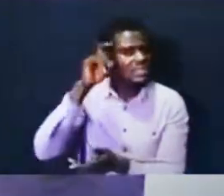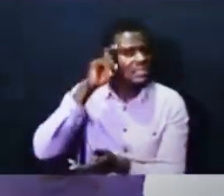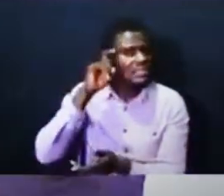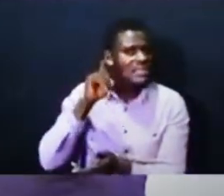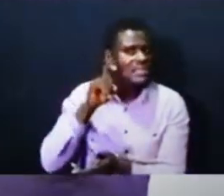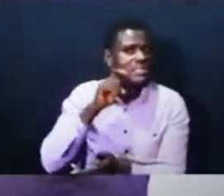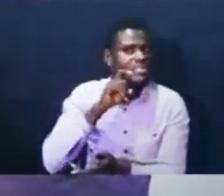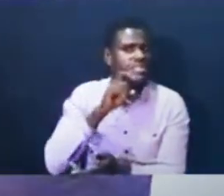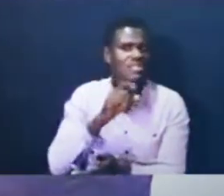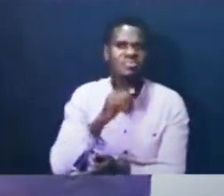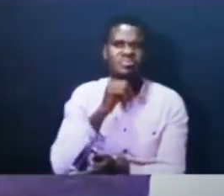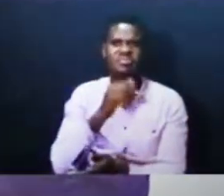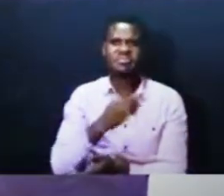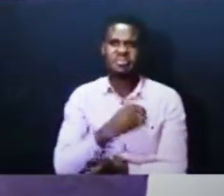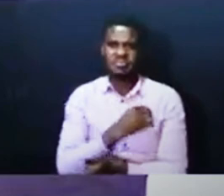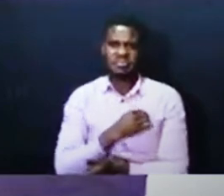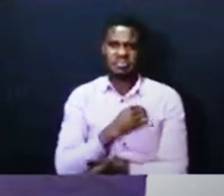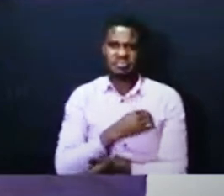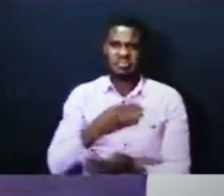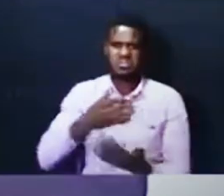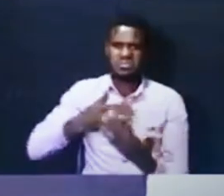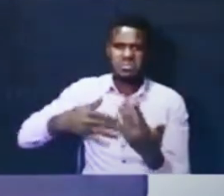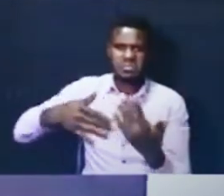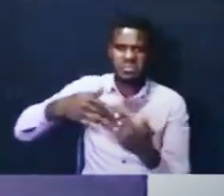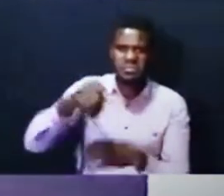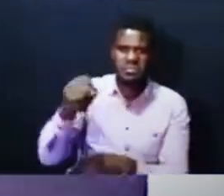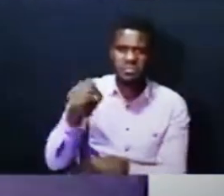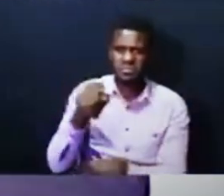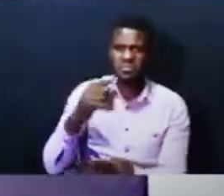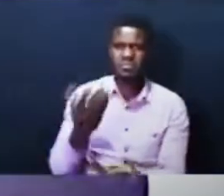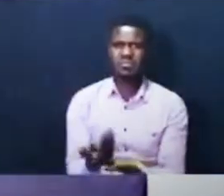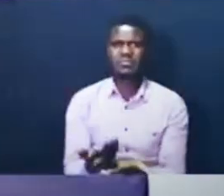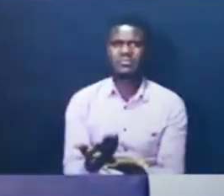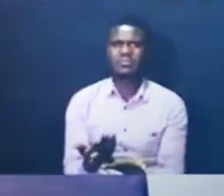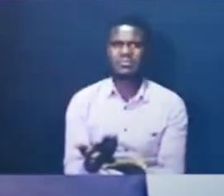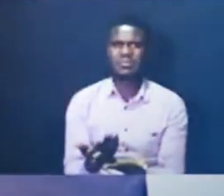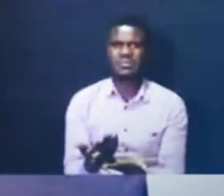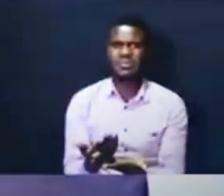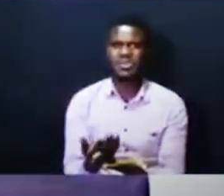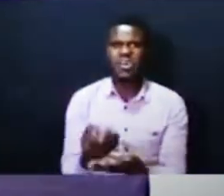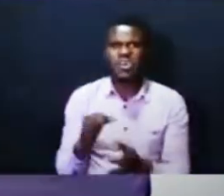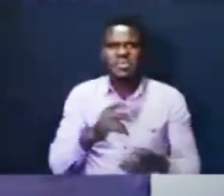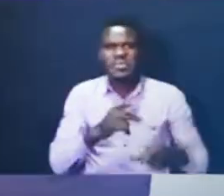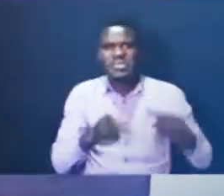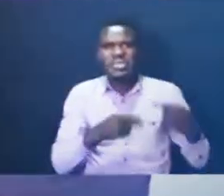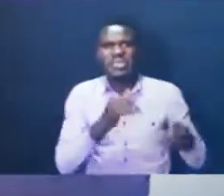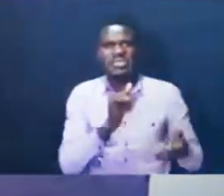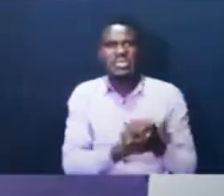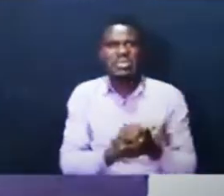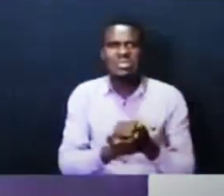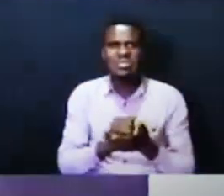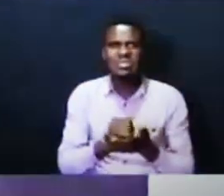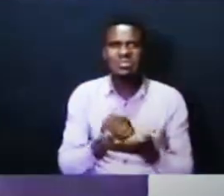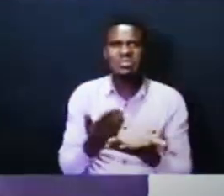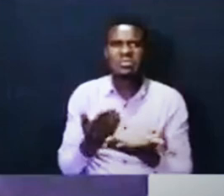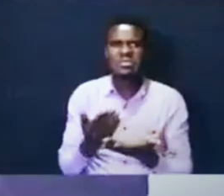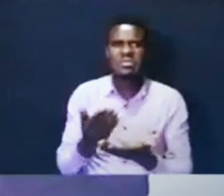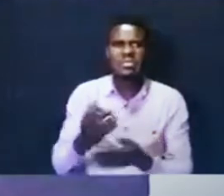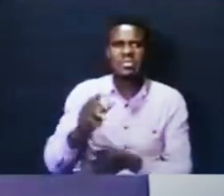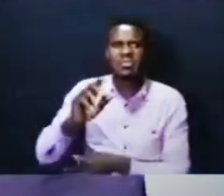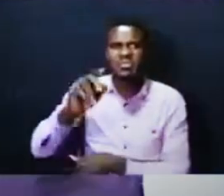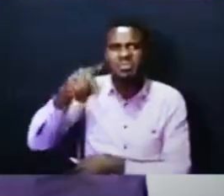you, and of a kind that even pagans do not tolerate. A man is sleeping with the